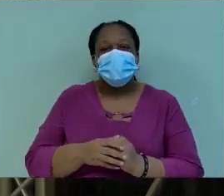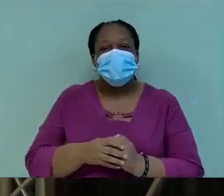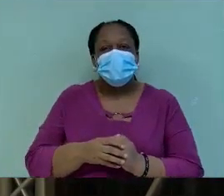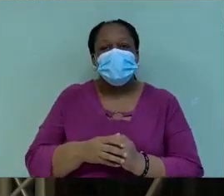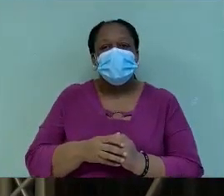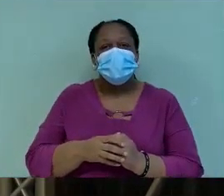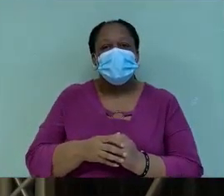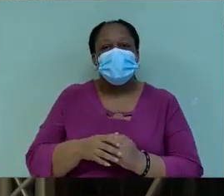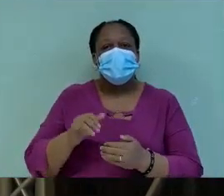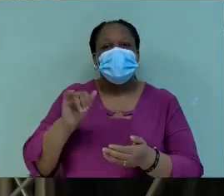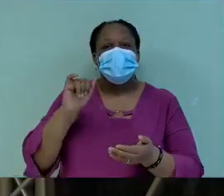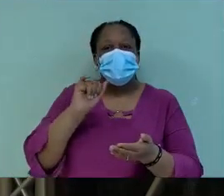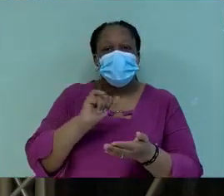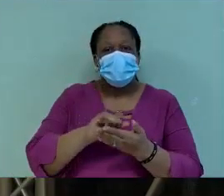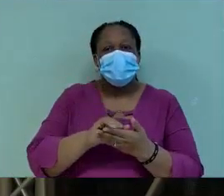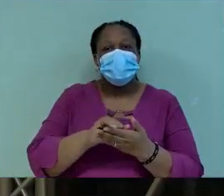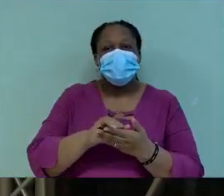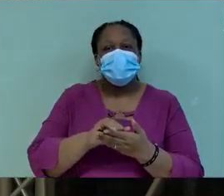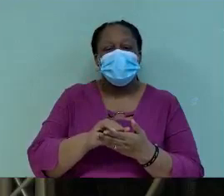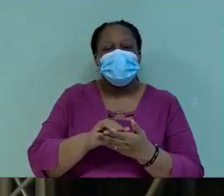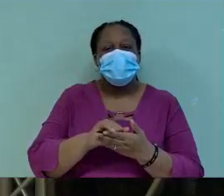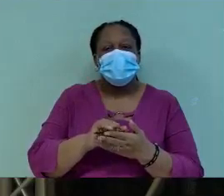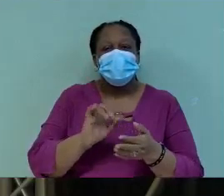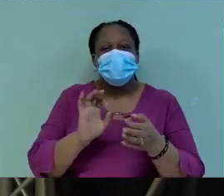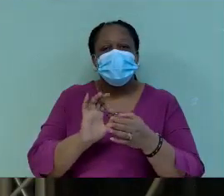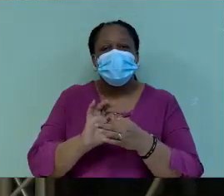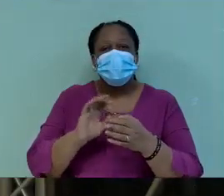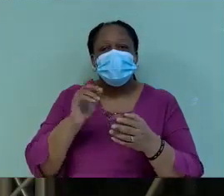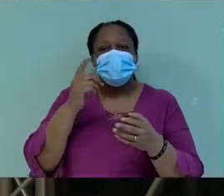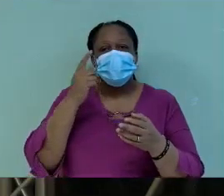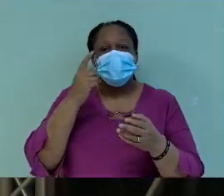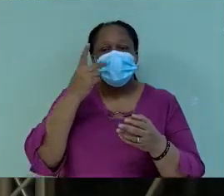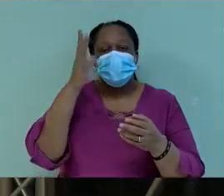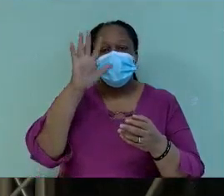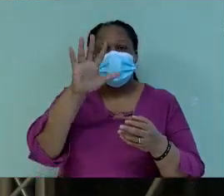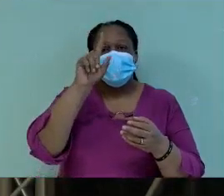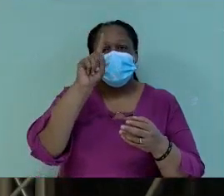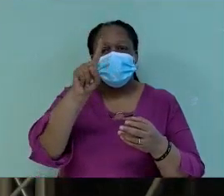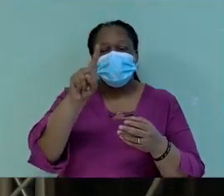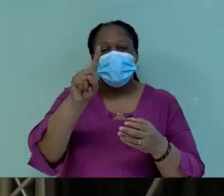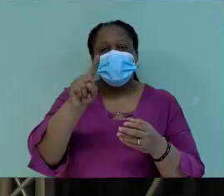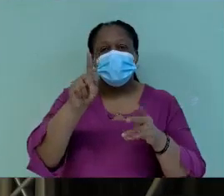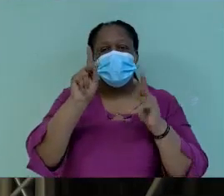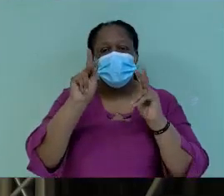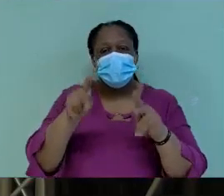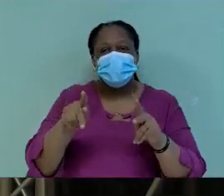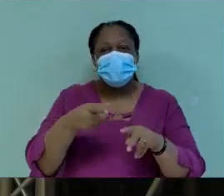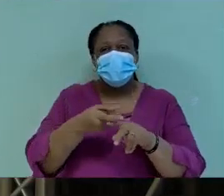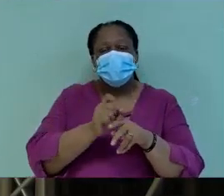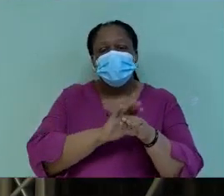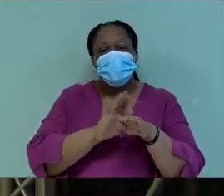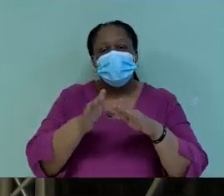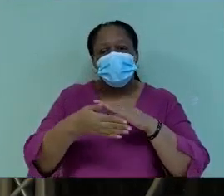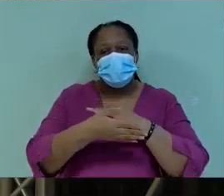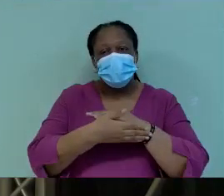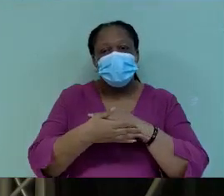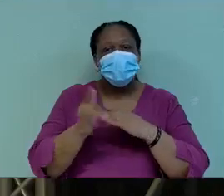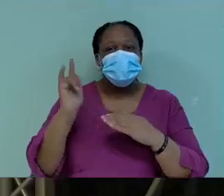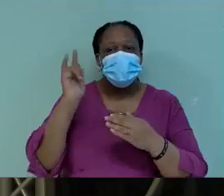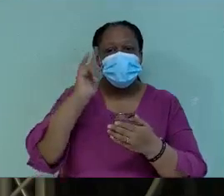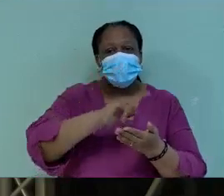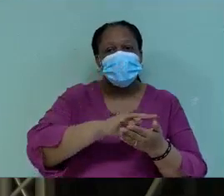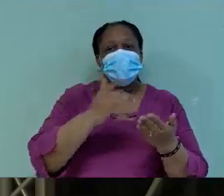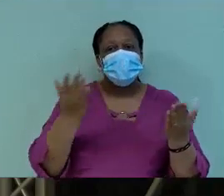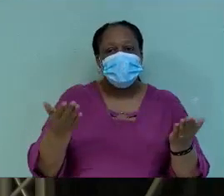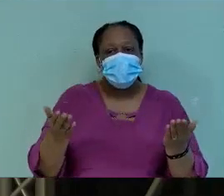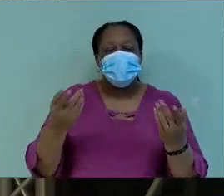most recent 51 individuals or persons who were repatriated from Jamaica. We